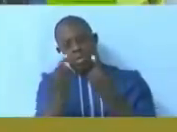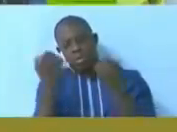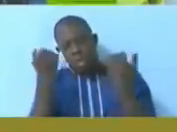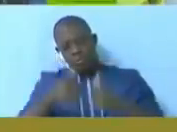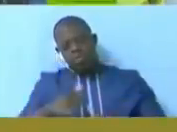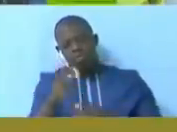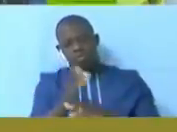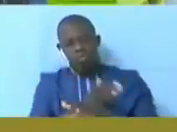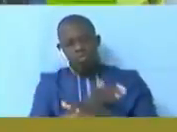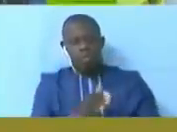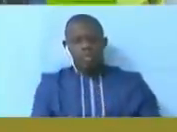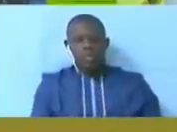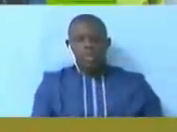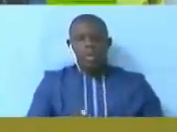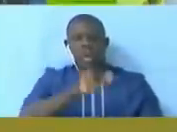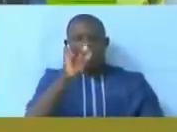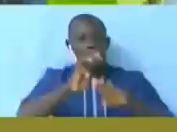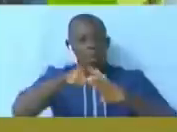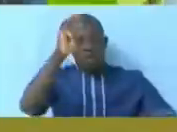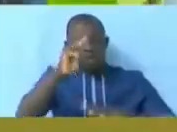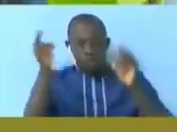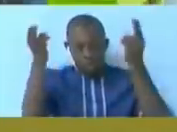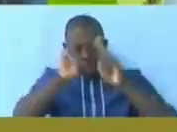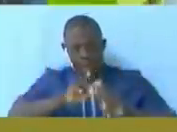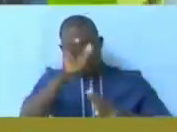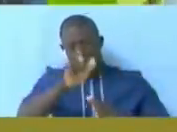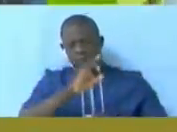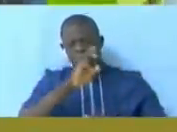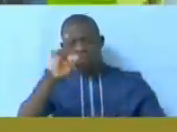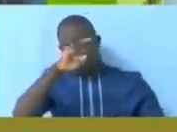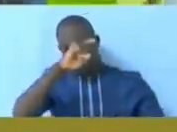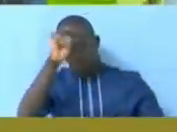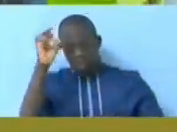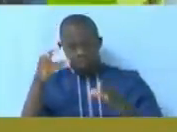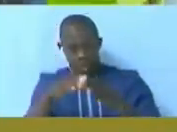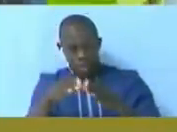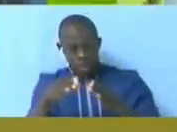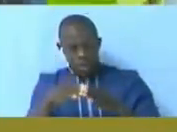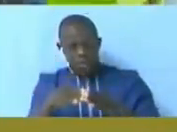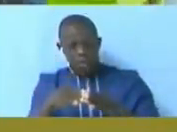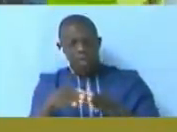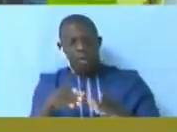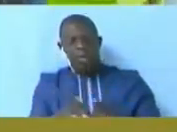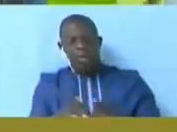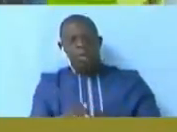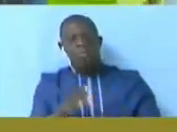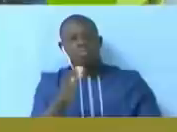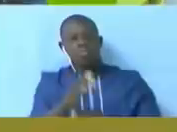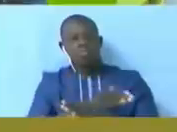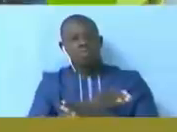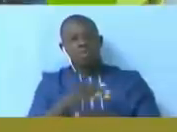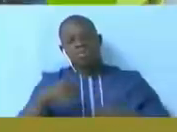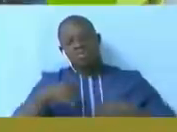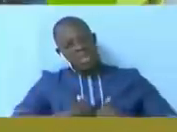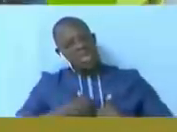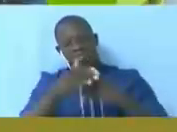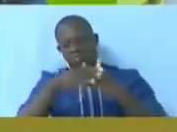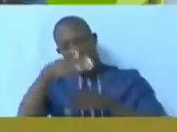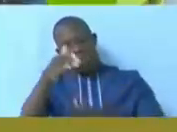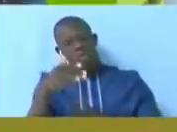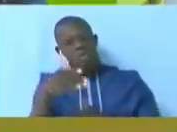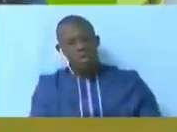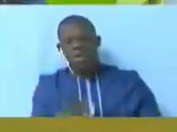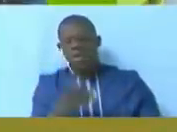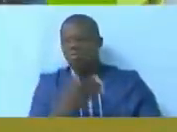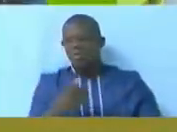most of our colleagues, the lawyers, anun dolfon de fon doko nyol mialon lawyer le moti, we are fatigued. But that they were exhausted. But